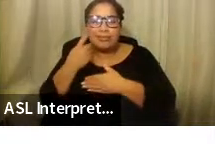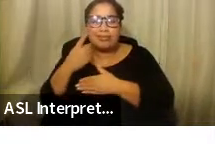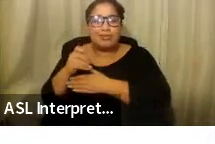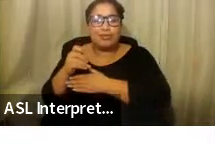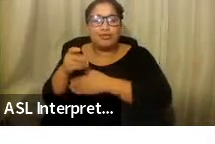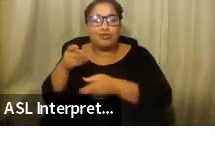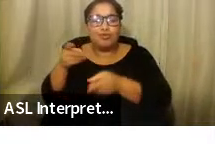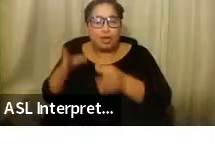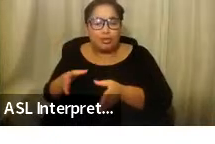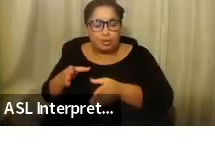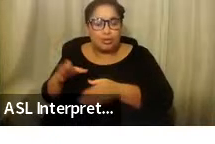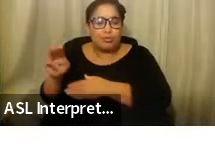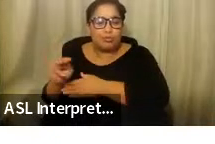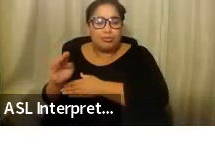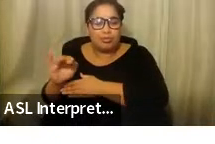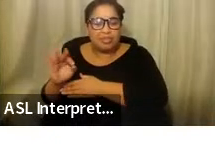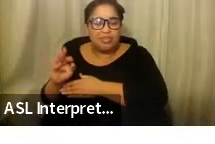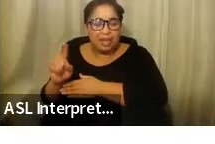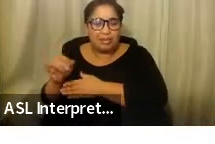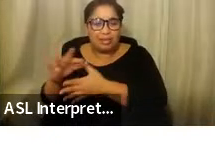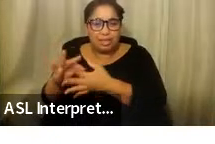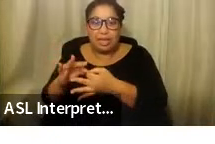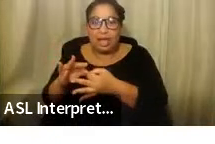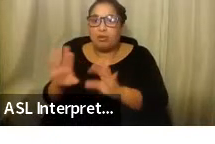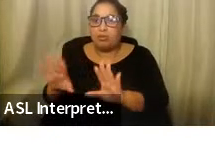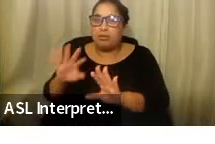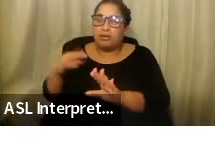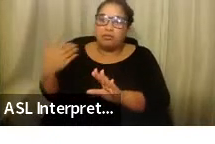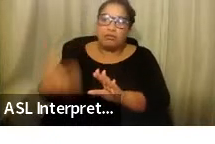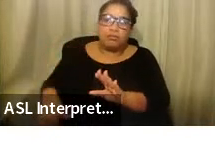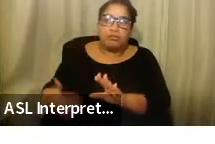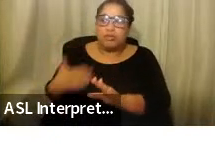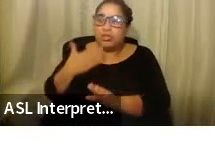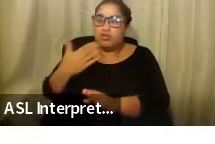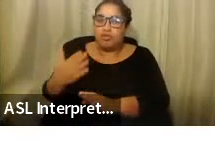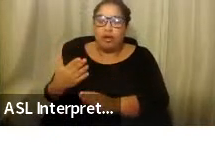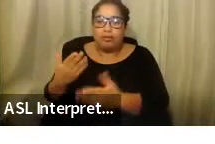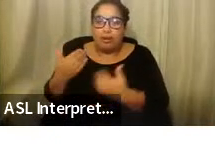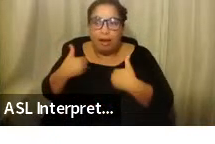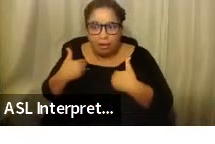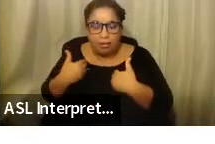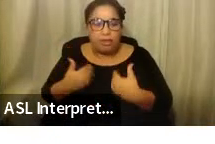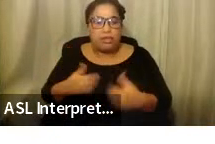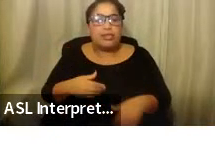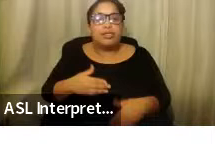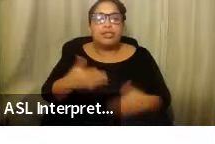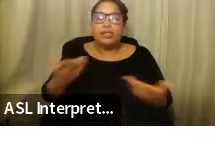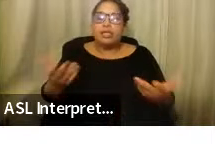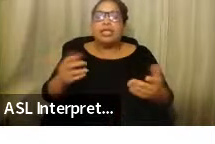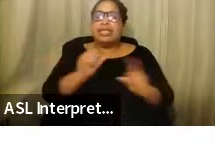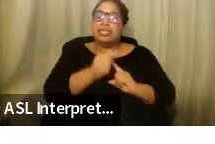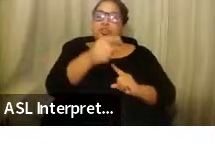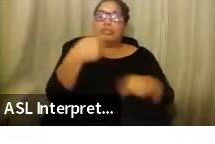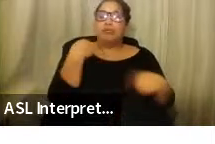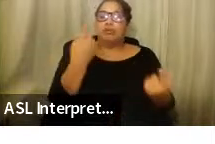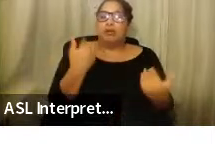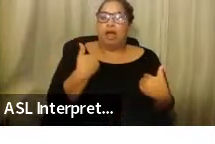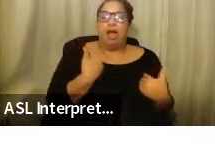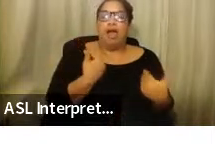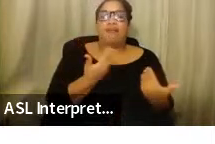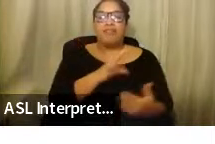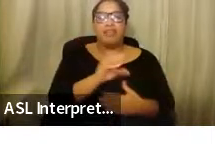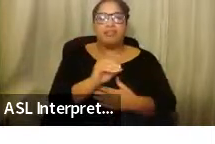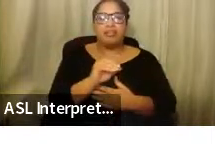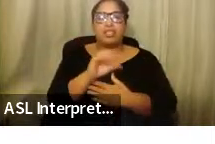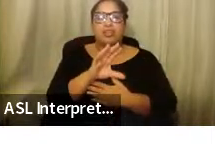mentioning. That would be ideal. Versus in some of these cases, you get on a 5150, that could be